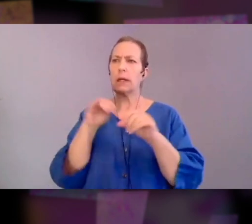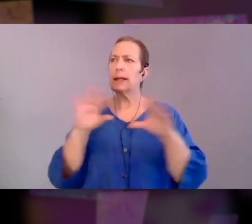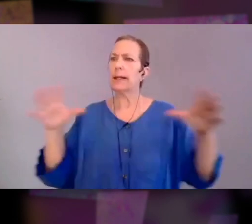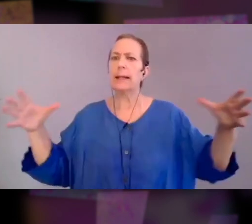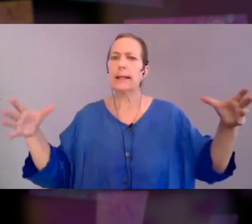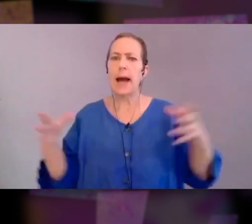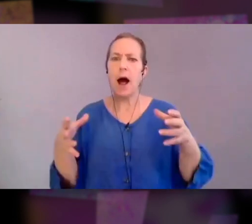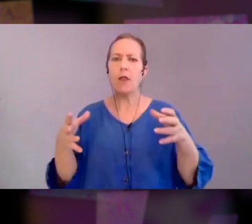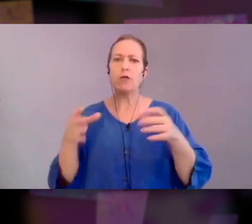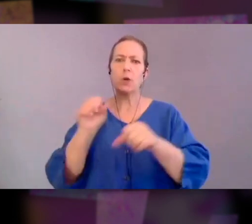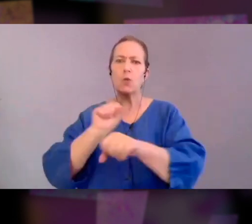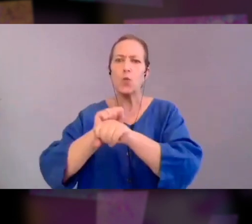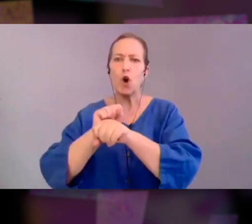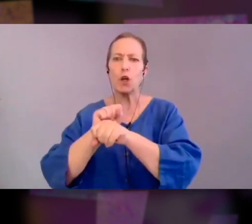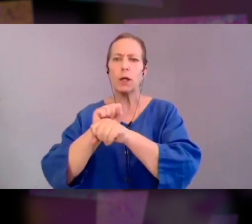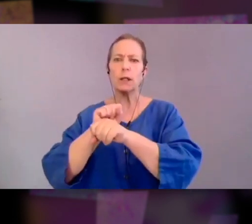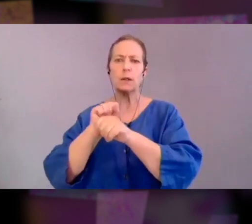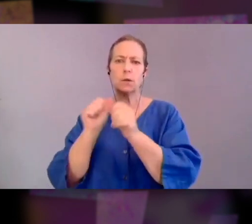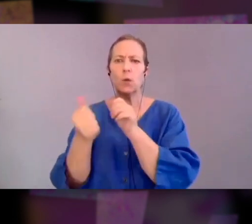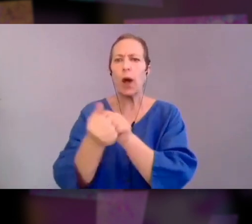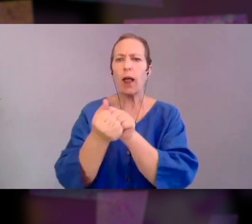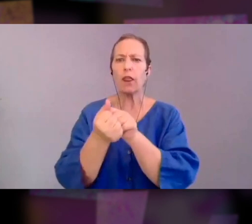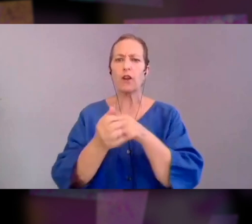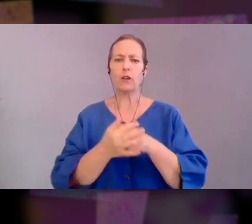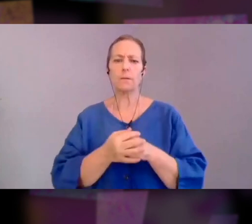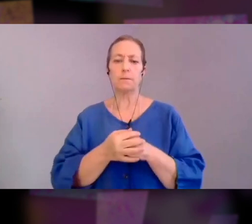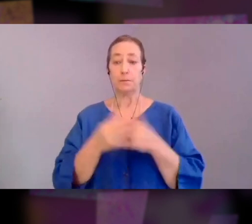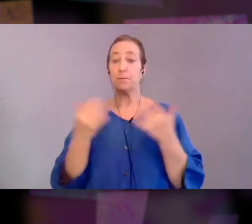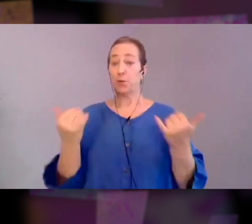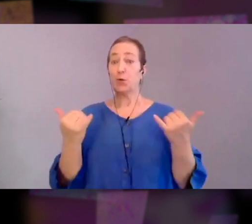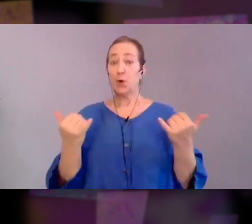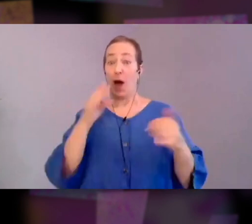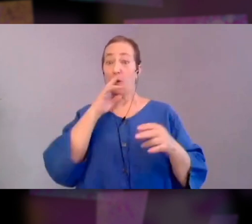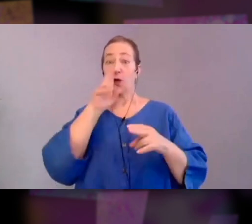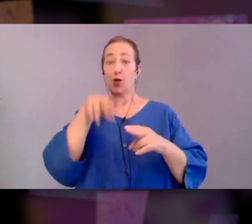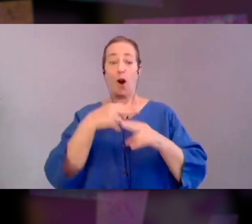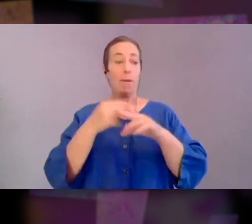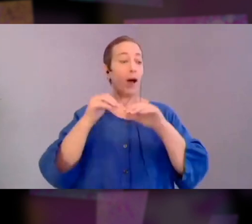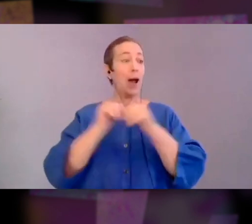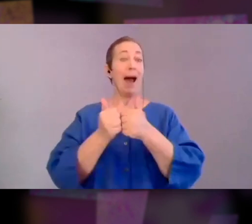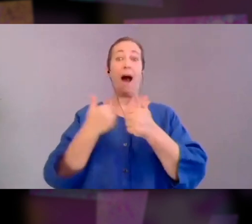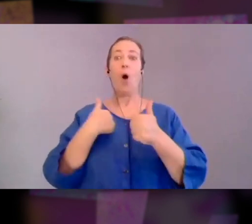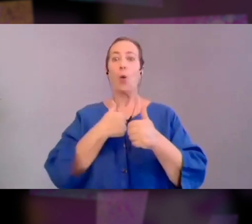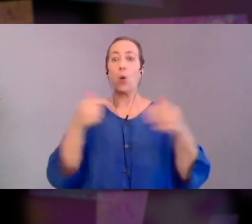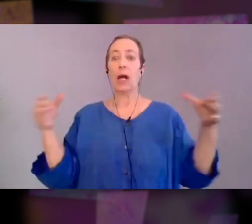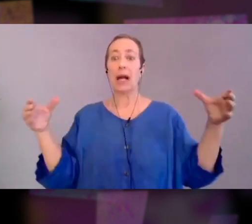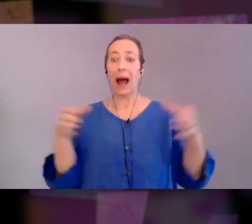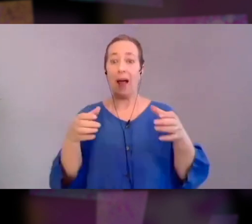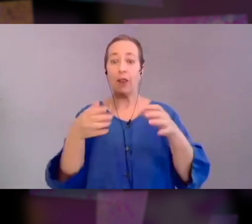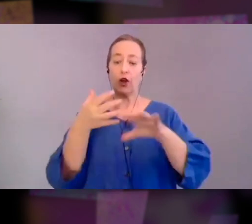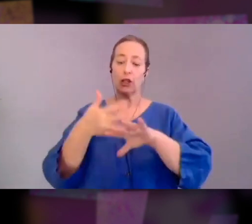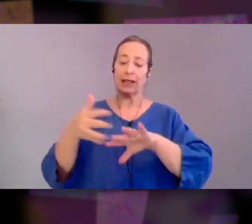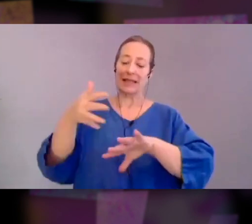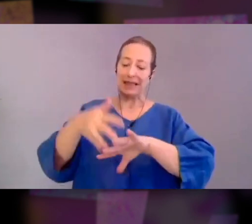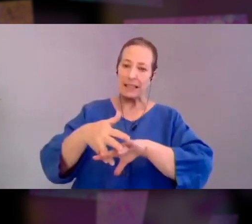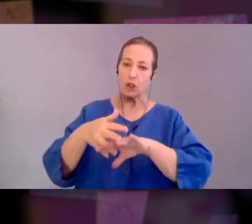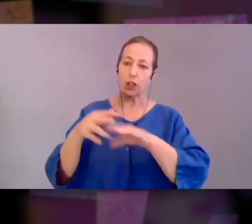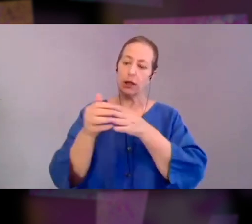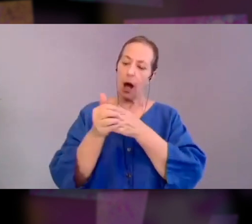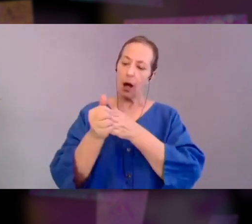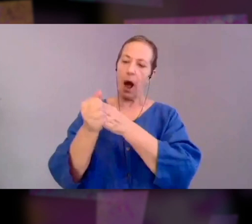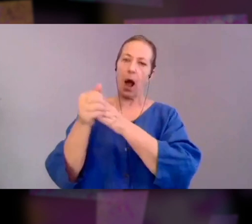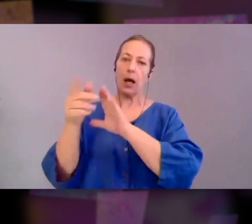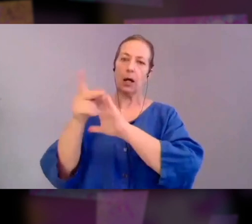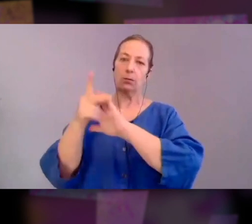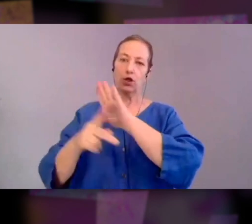So today's subject, How We Gather, Indigenous Guiding Principles, is a small facet of NPN's commitment to